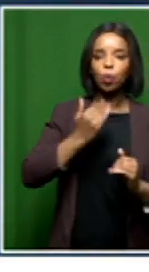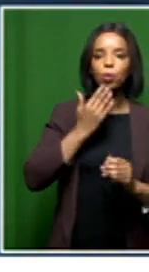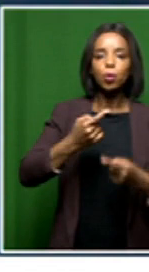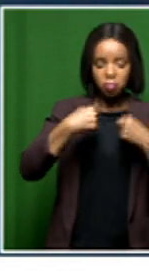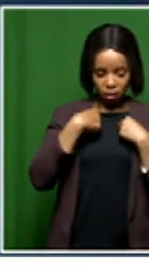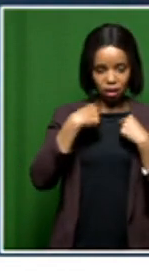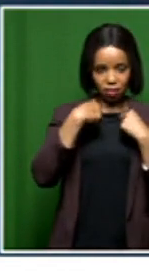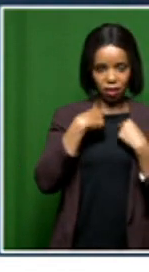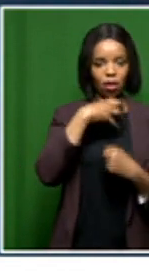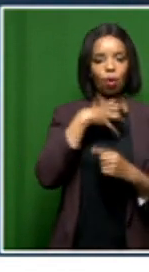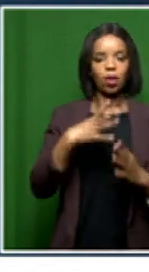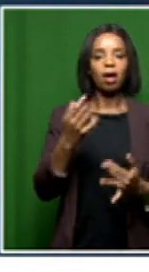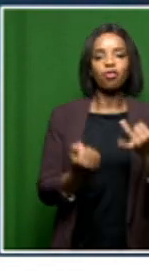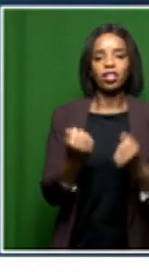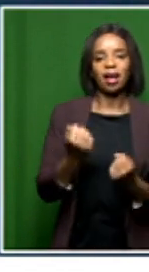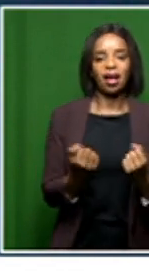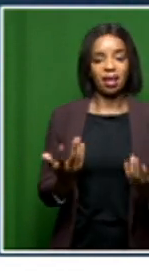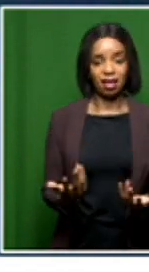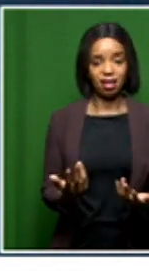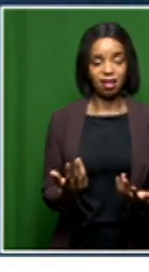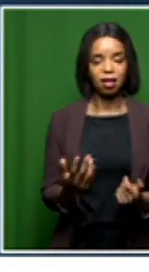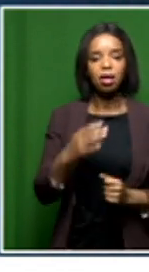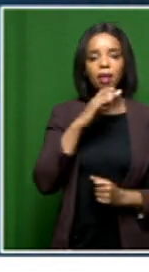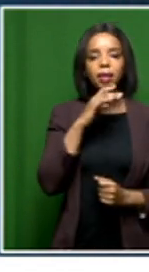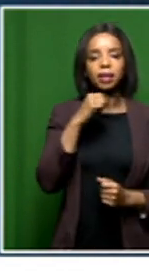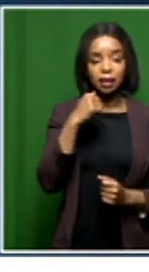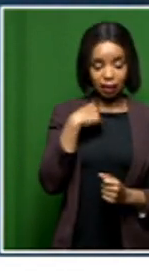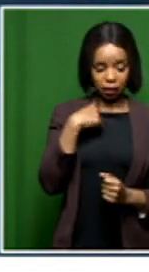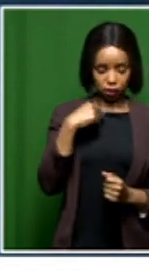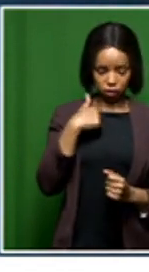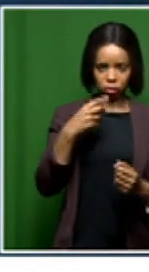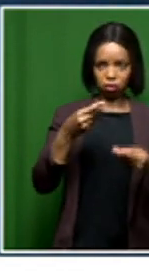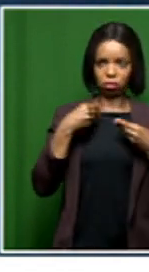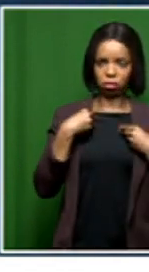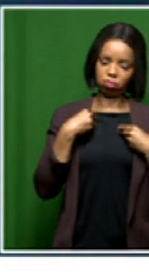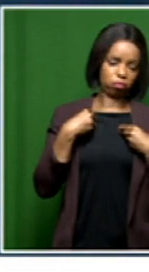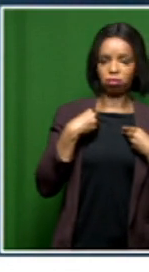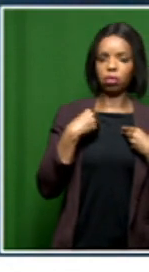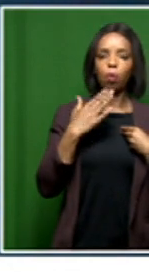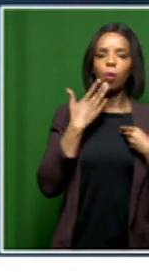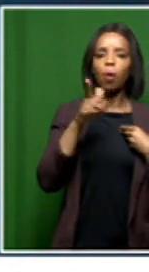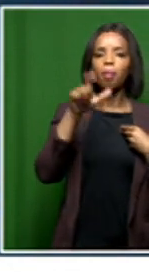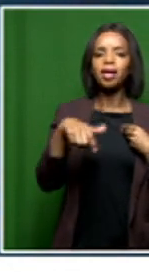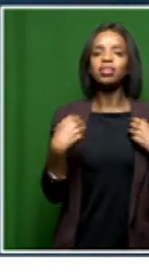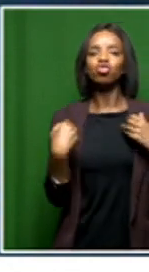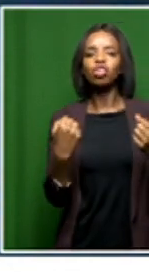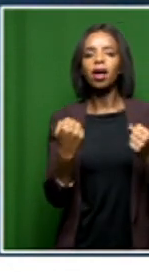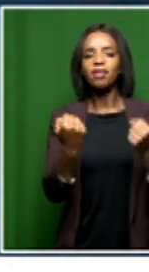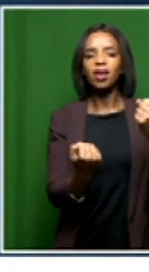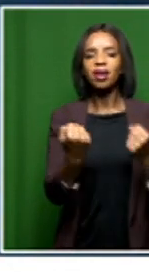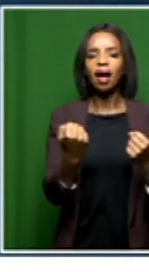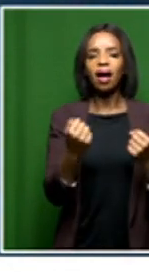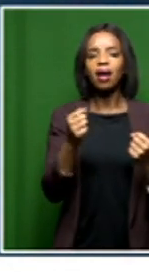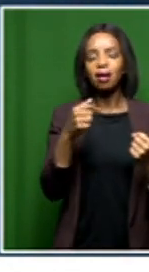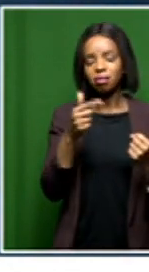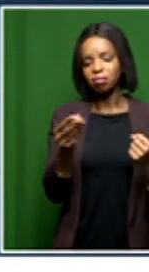of the vehicles. And then you are able to reroute those infringements to the people who were in control of the vehicle at the time the